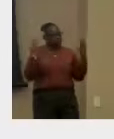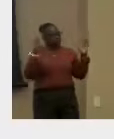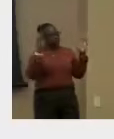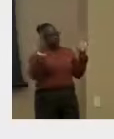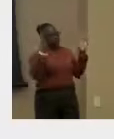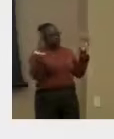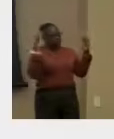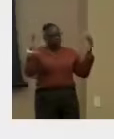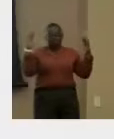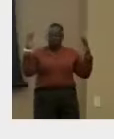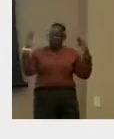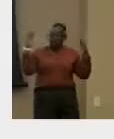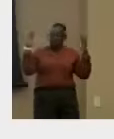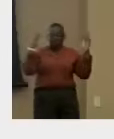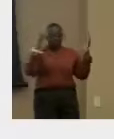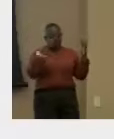and say thank you.